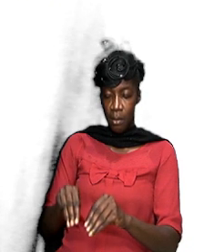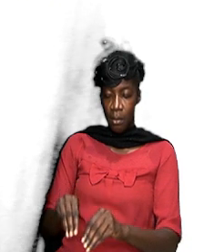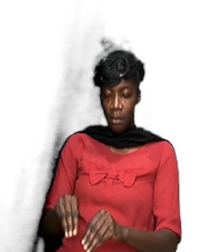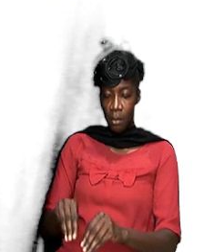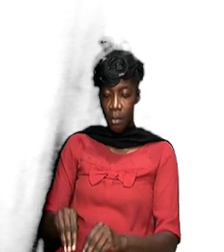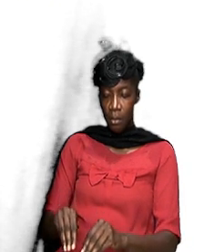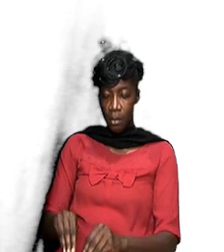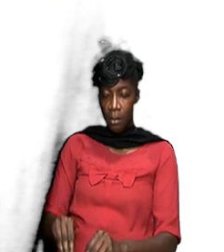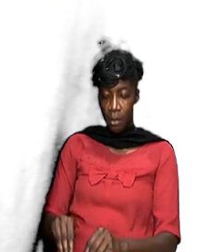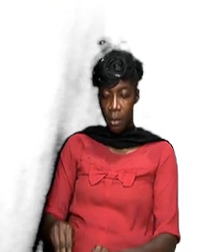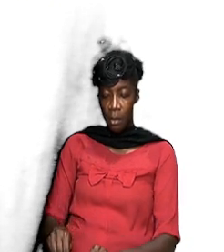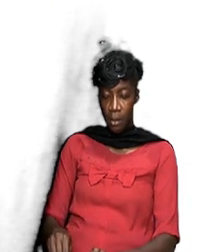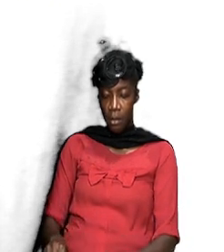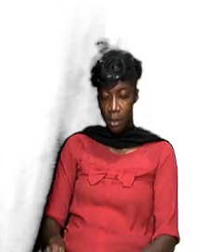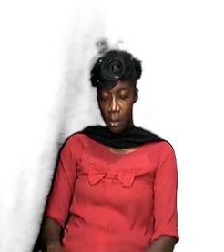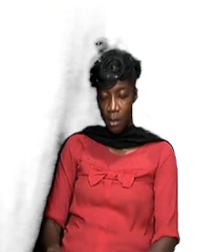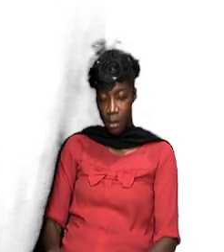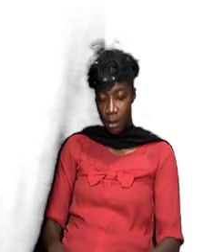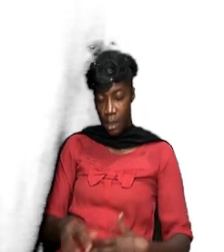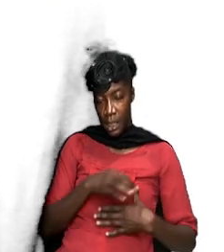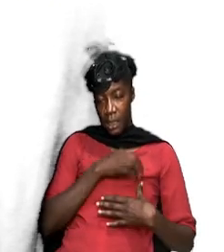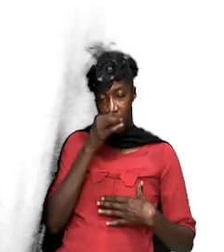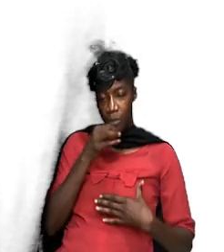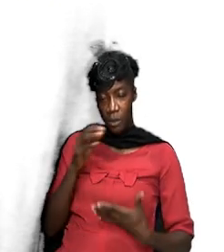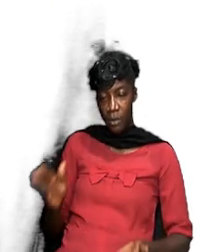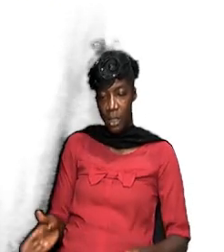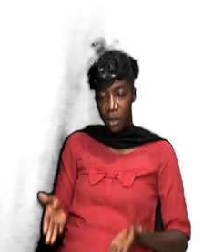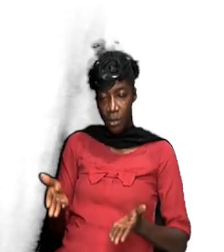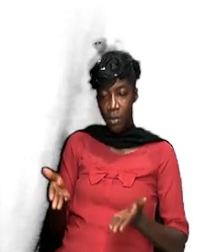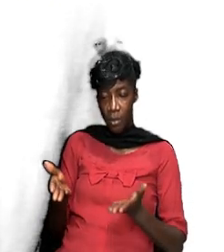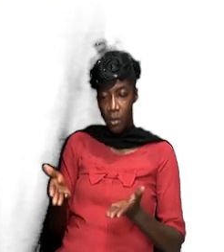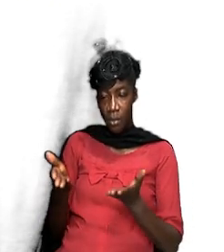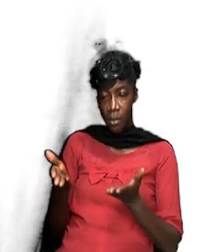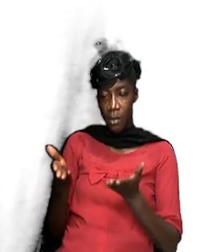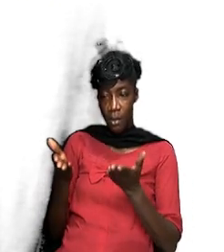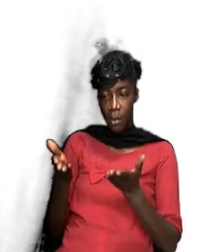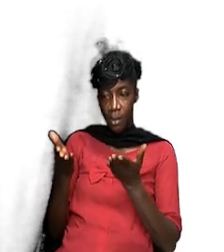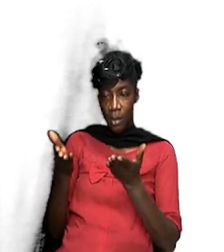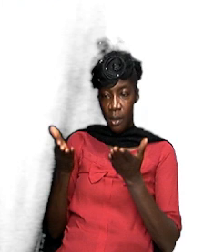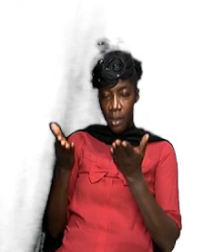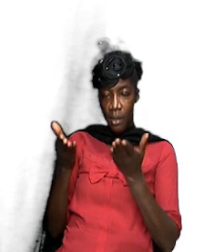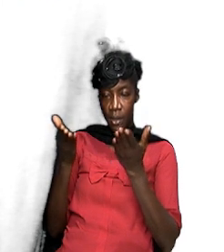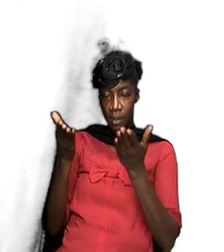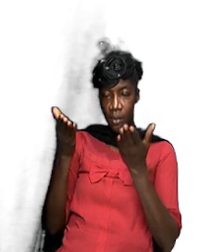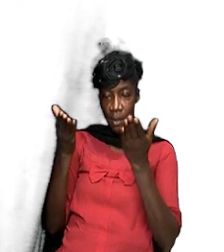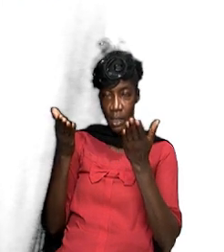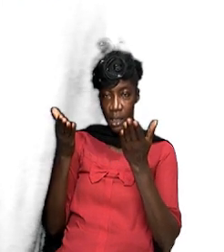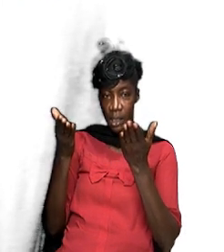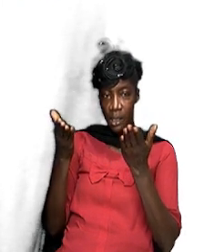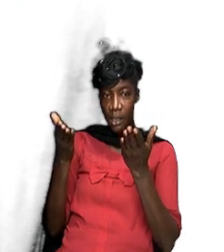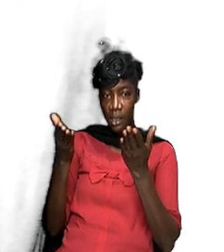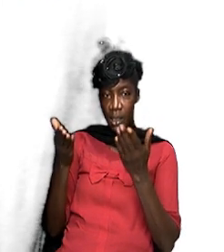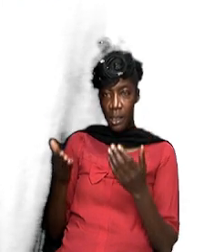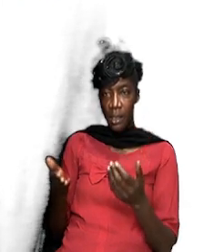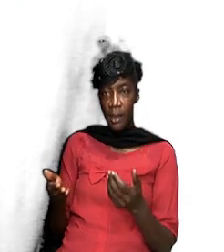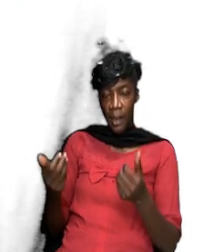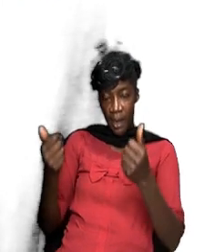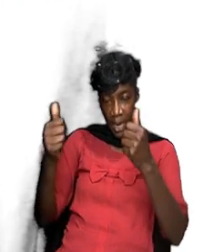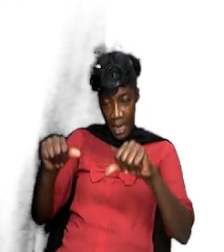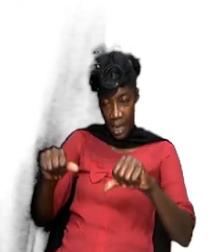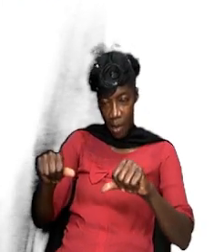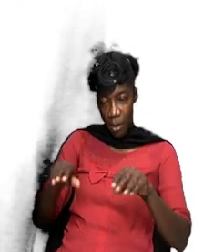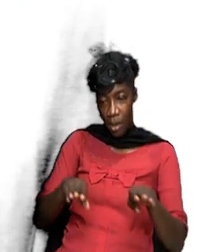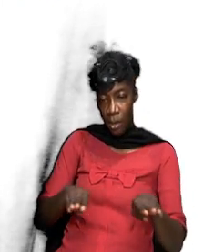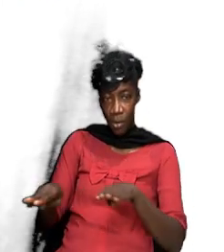And help the spirit to increase. We might be able to walk in a way that